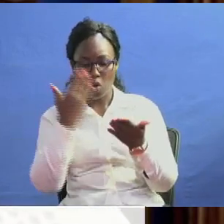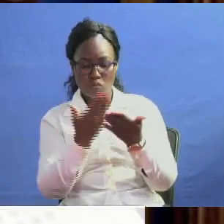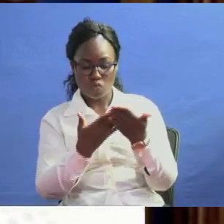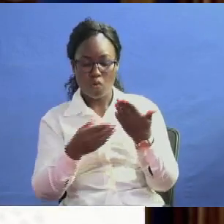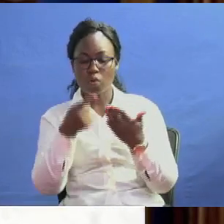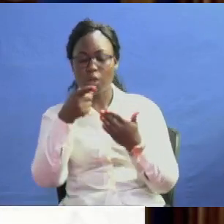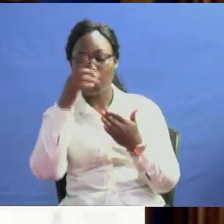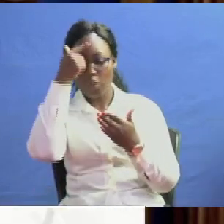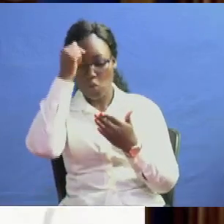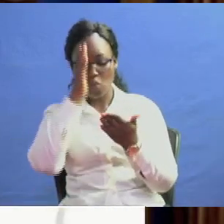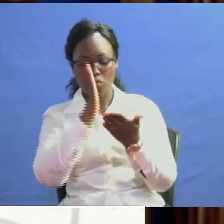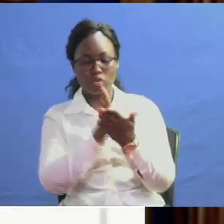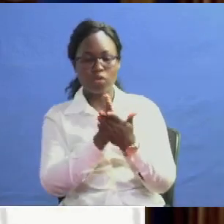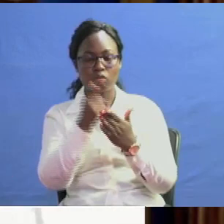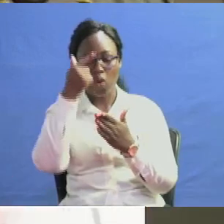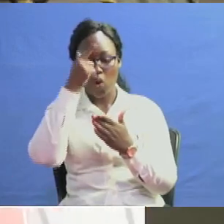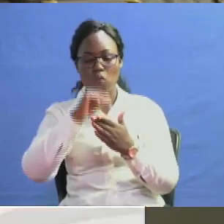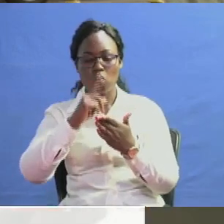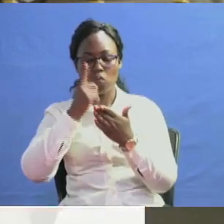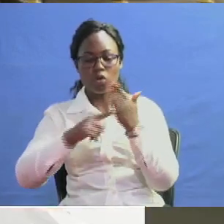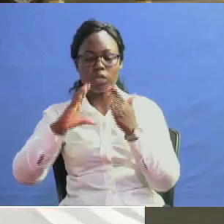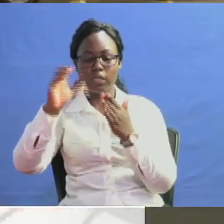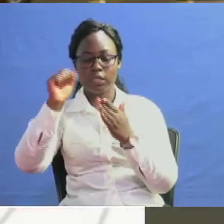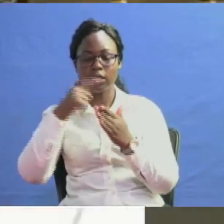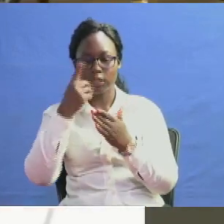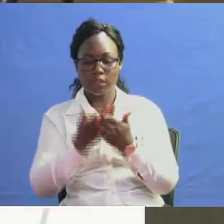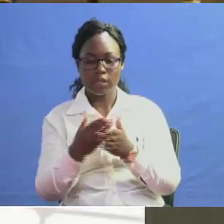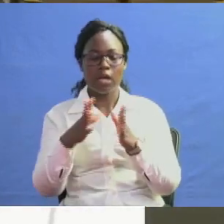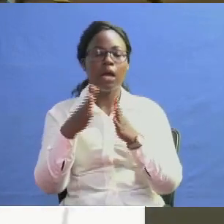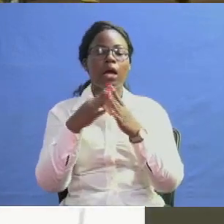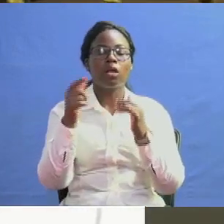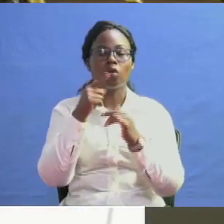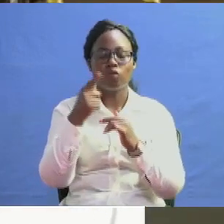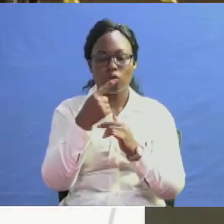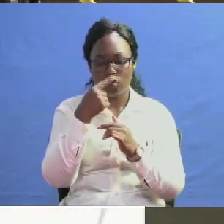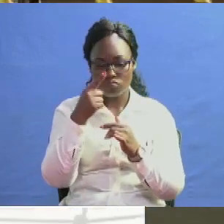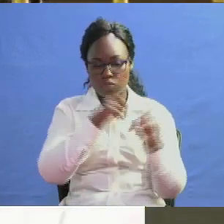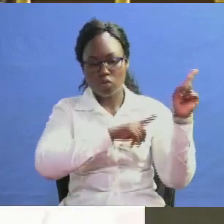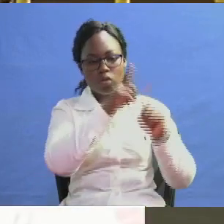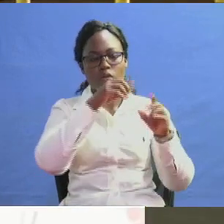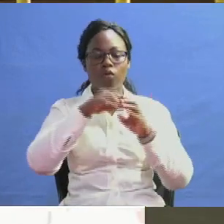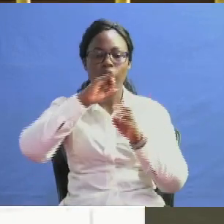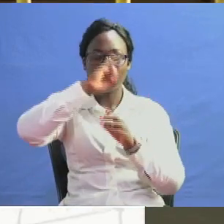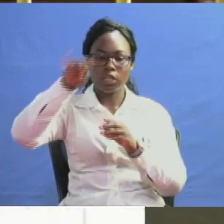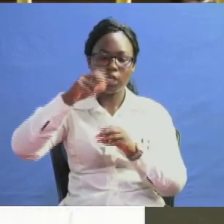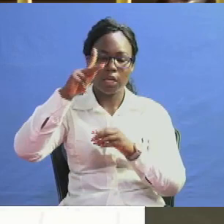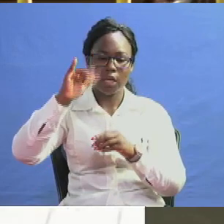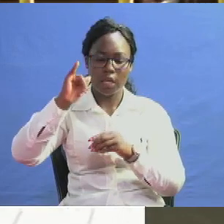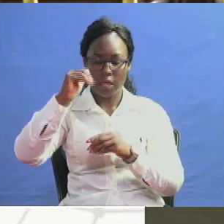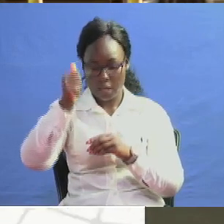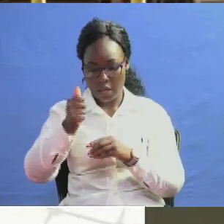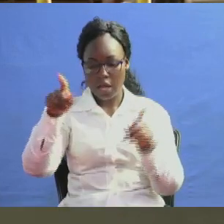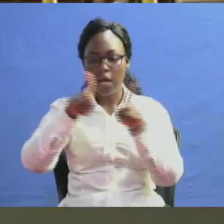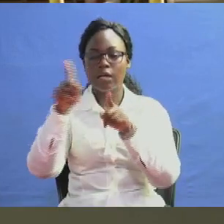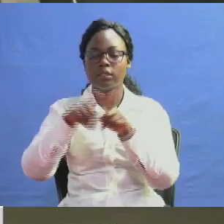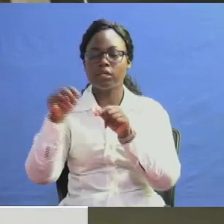it's true what the Honorable CS has said. Regarding reports of harassment of tourists at the JKIA and the plans that the government